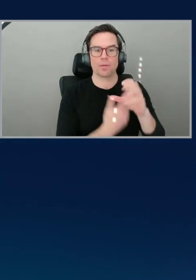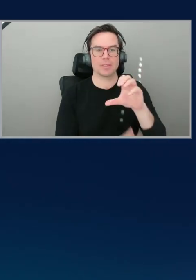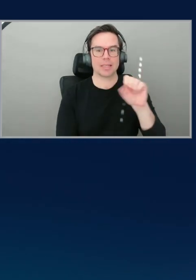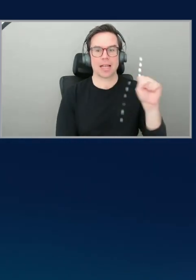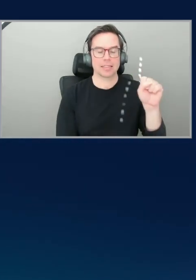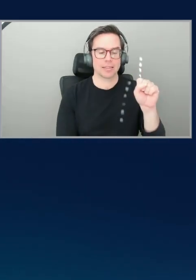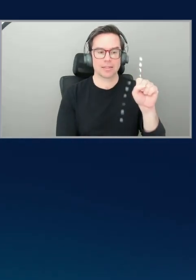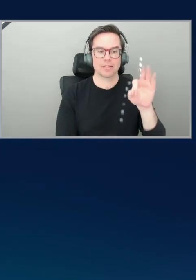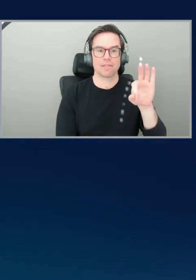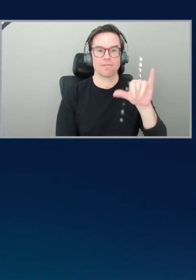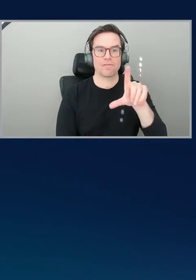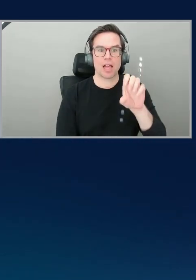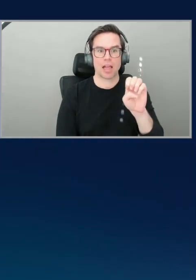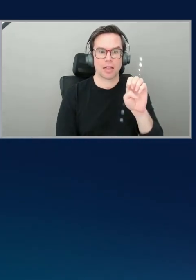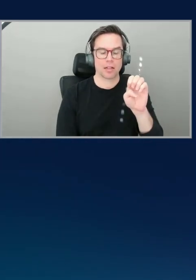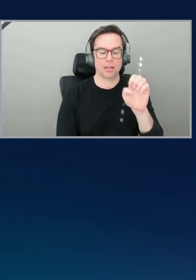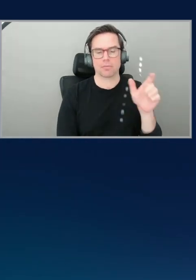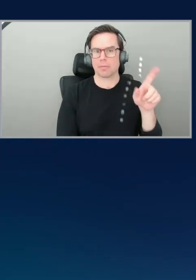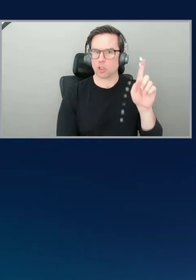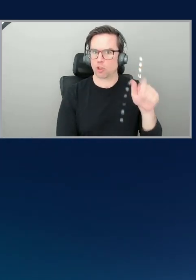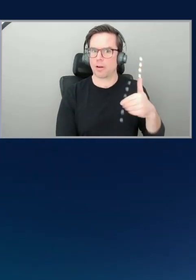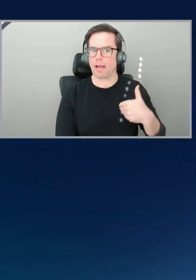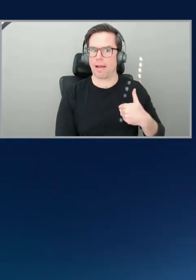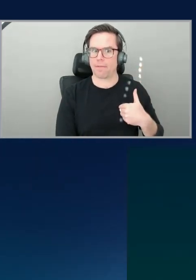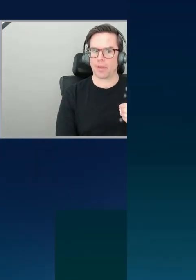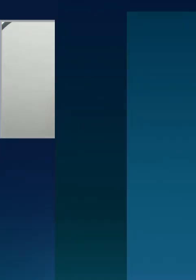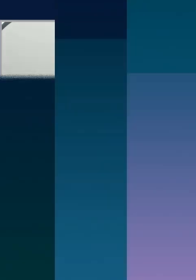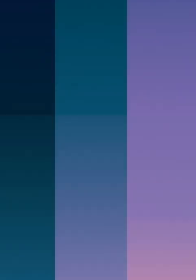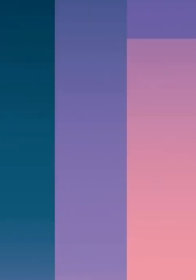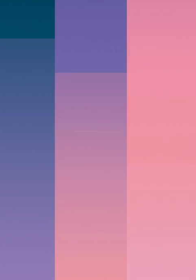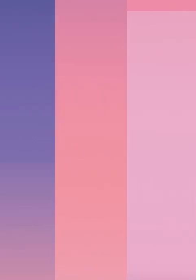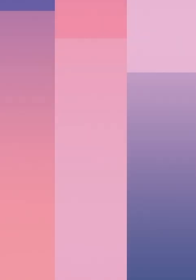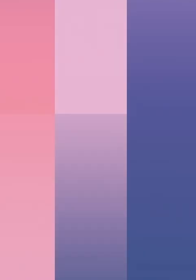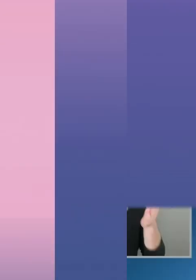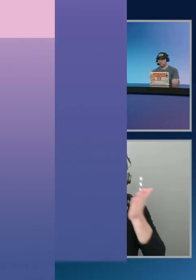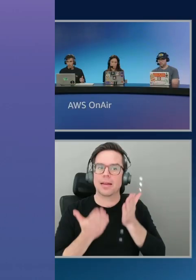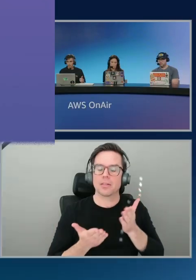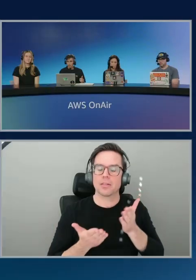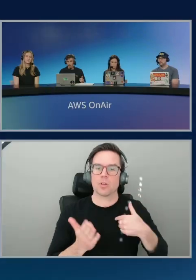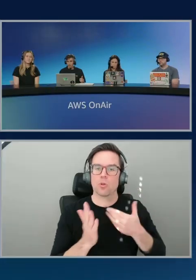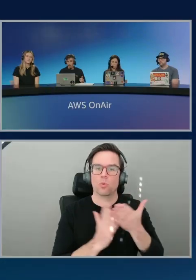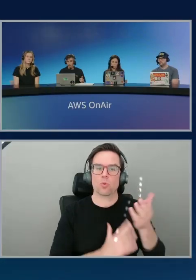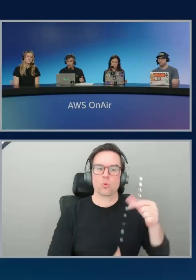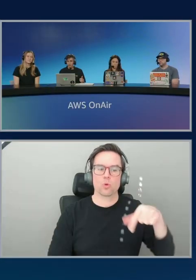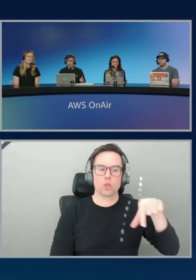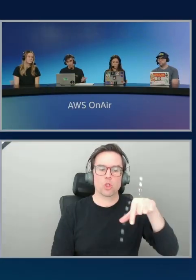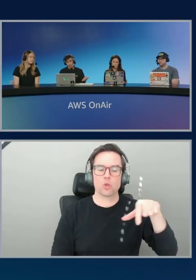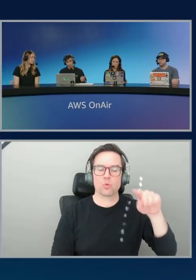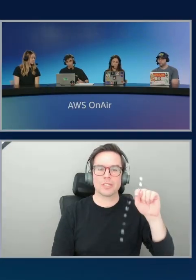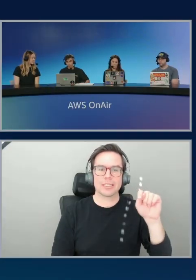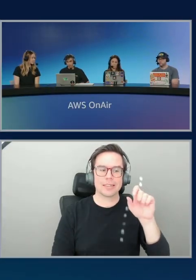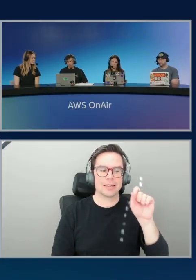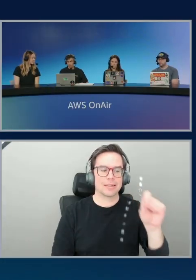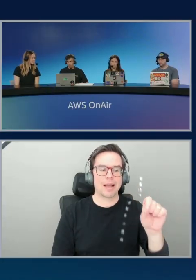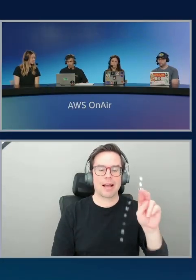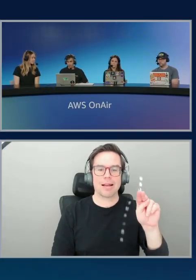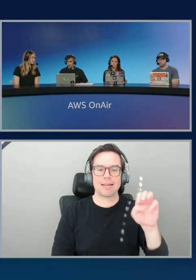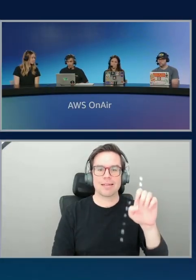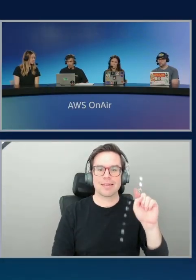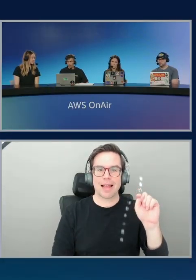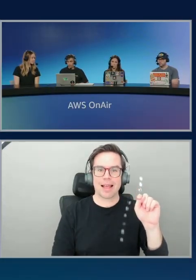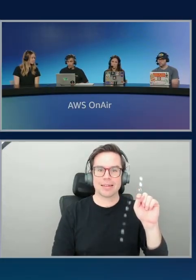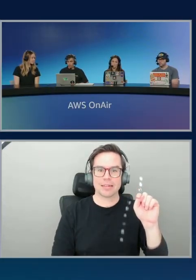as you can see, program CS file was provided to me through Qt.net. And then I know I can